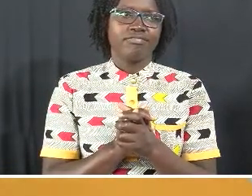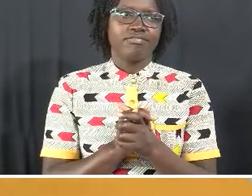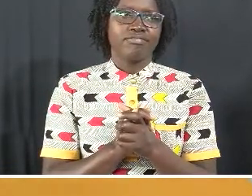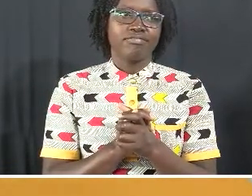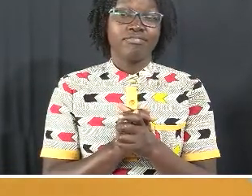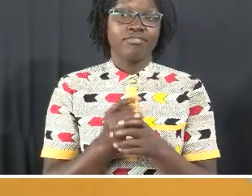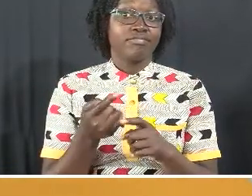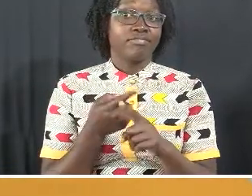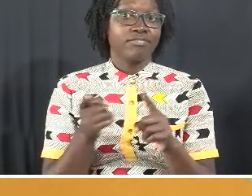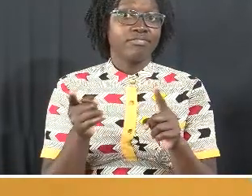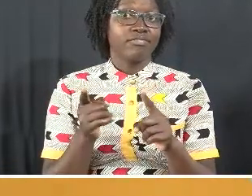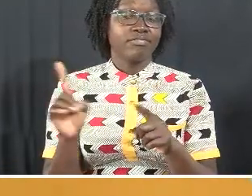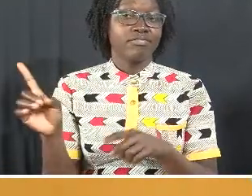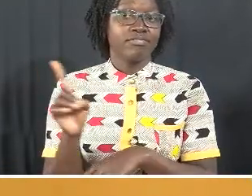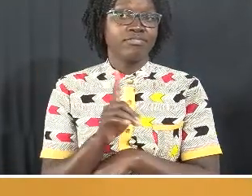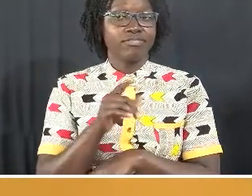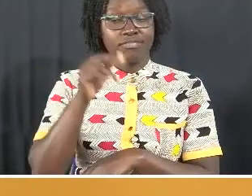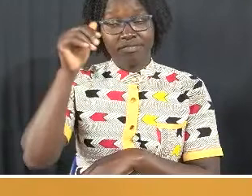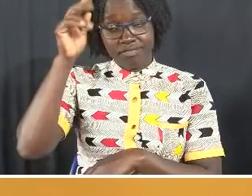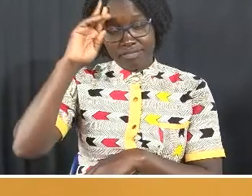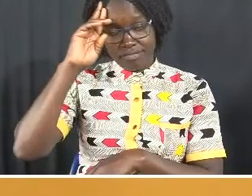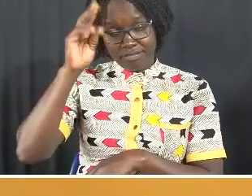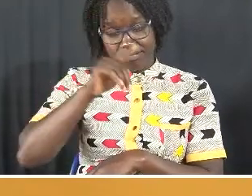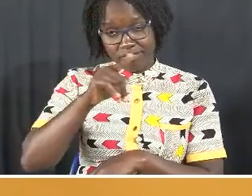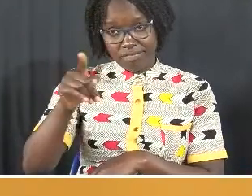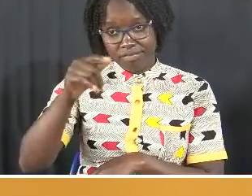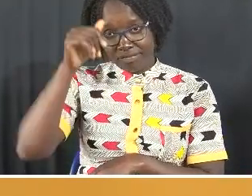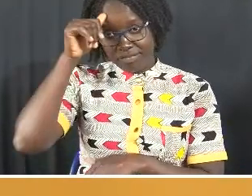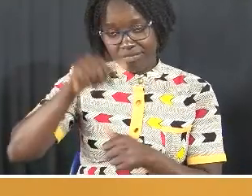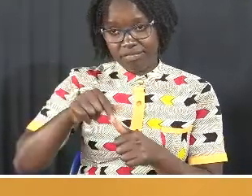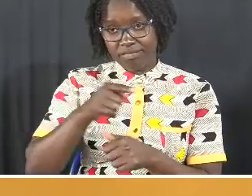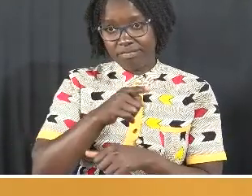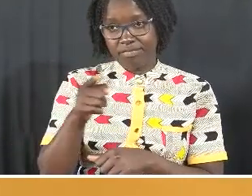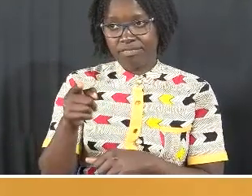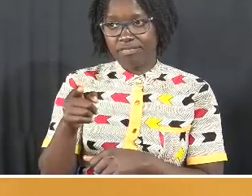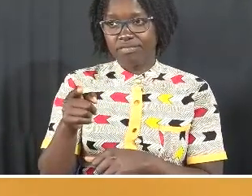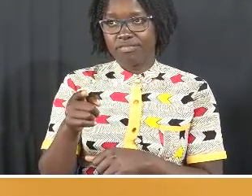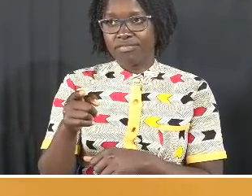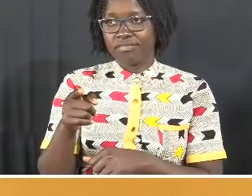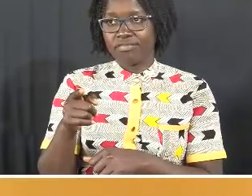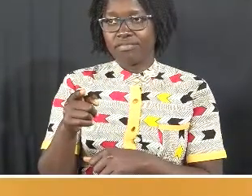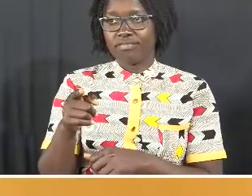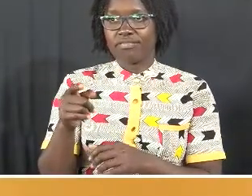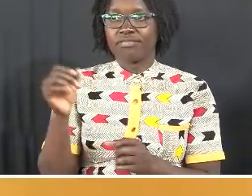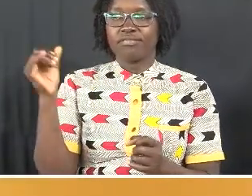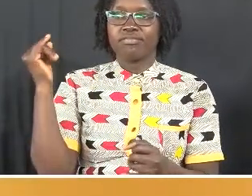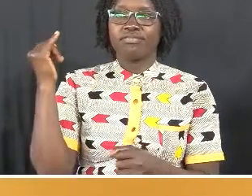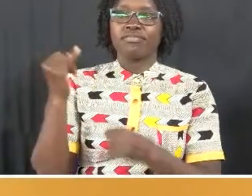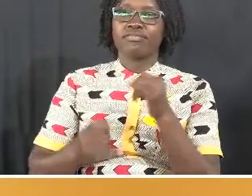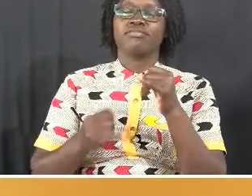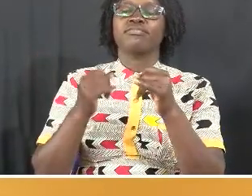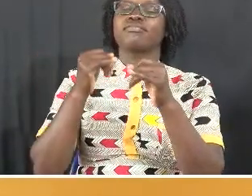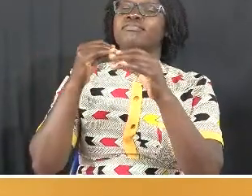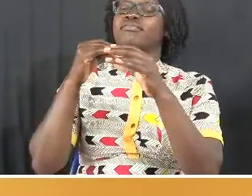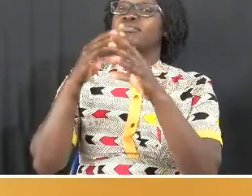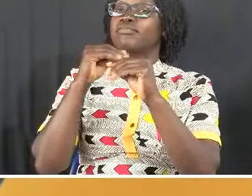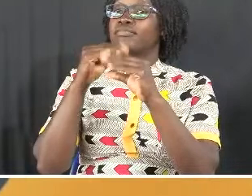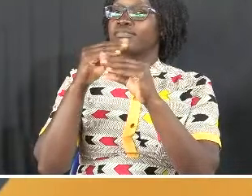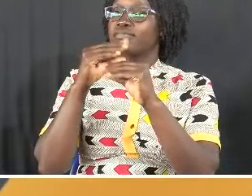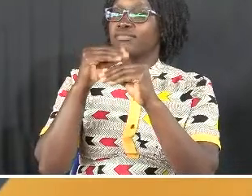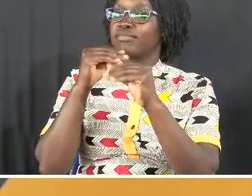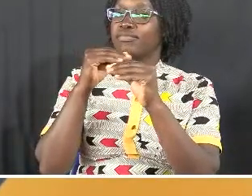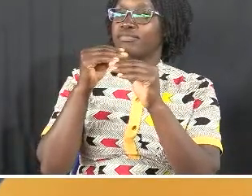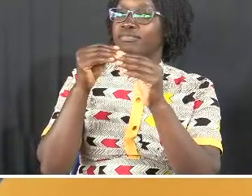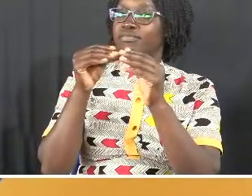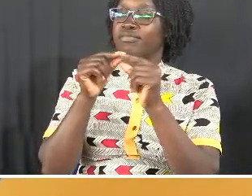But one testimony I can remind you, my brethren, is that finally, when the trumpet sounds and the